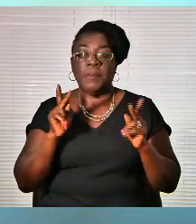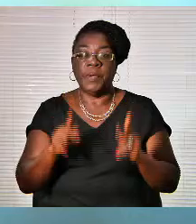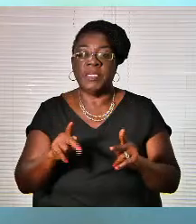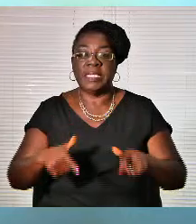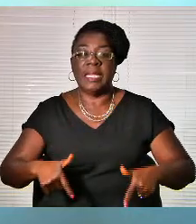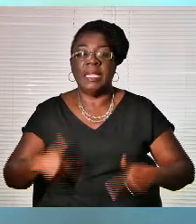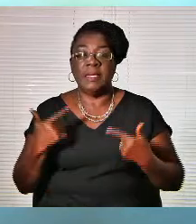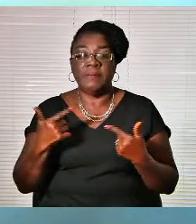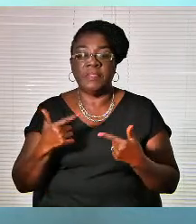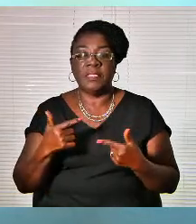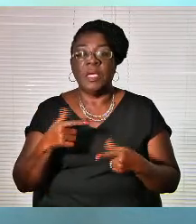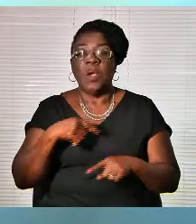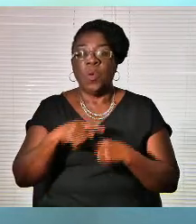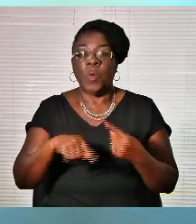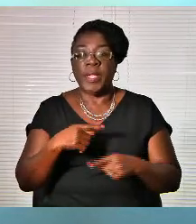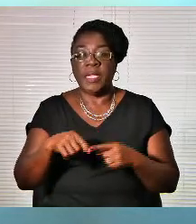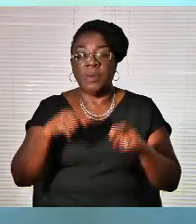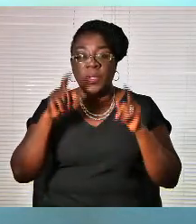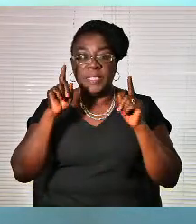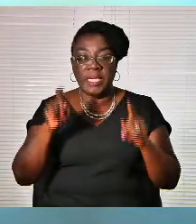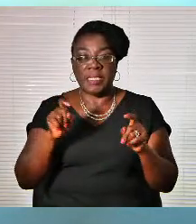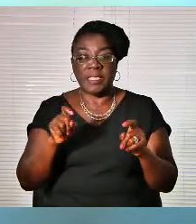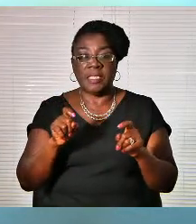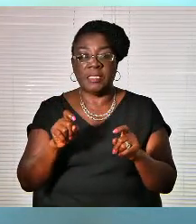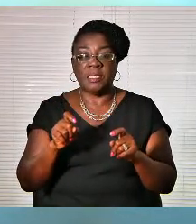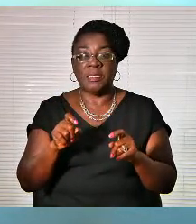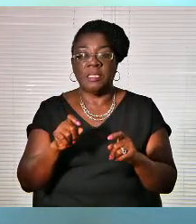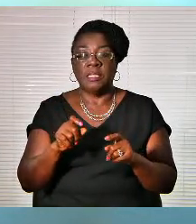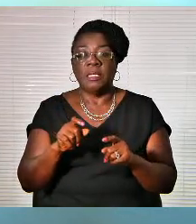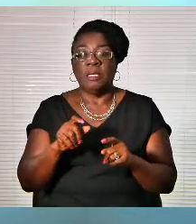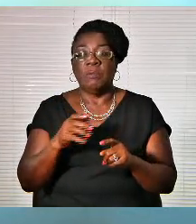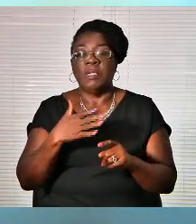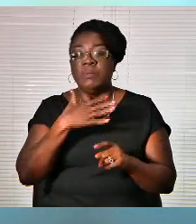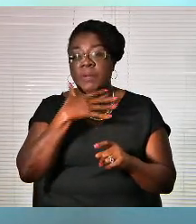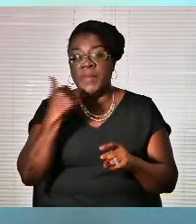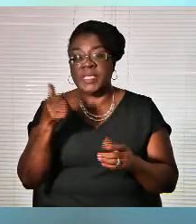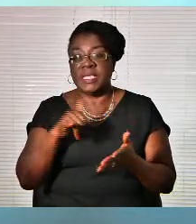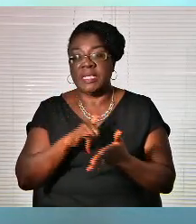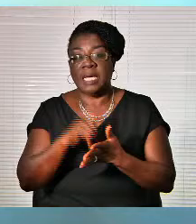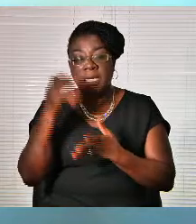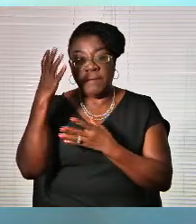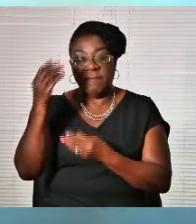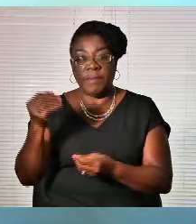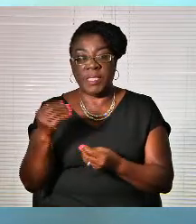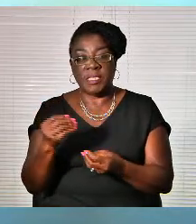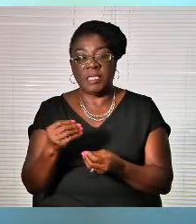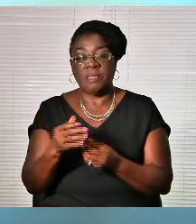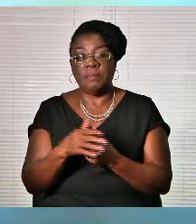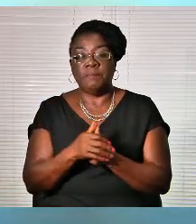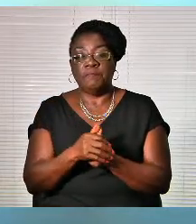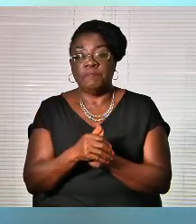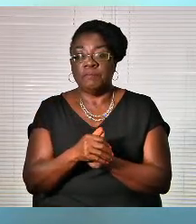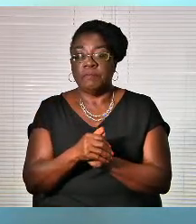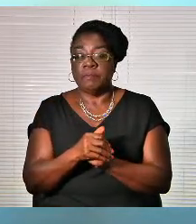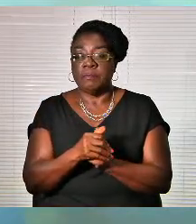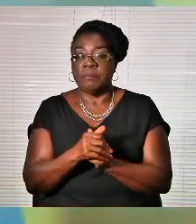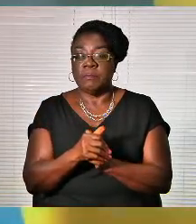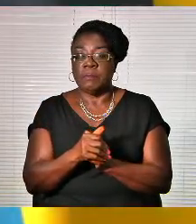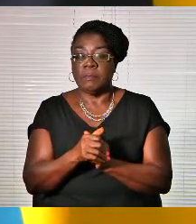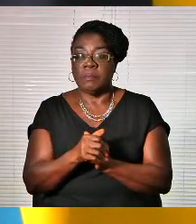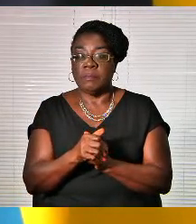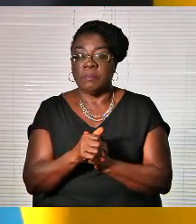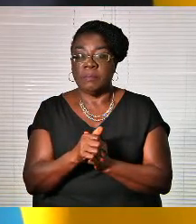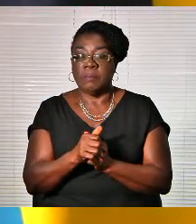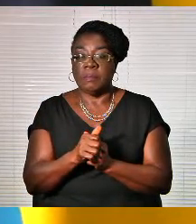after the test, like during quarantine? What is the missing piece of data that allows a case to come off of that list? Exactly